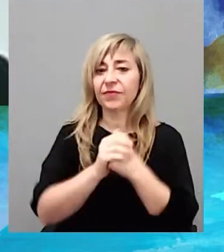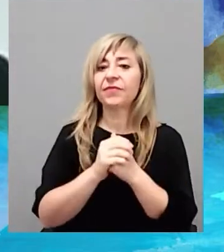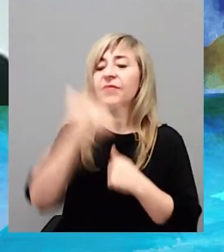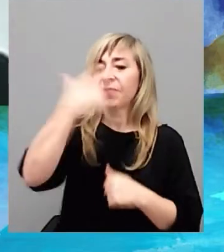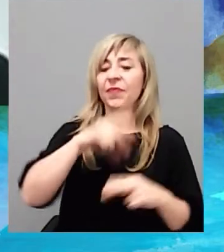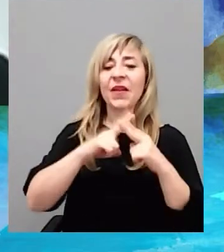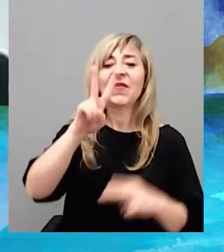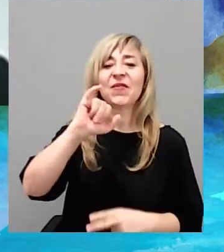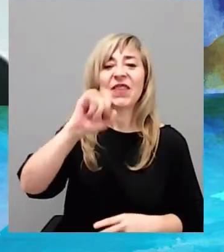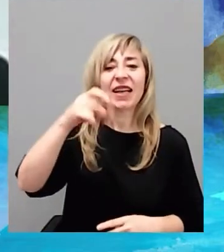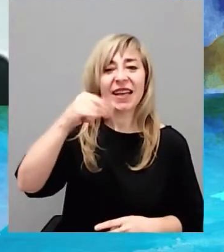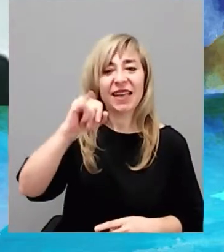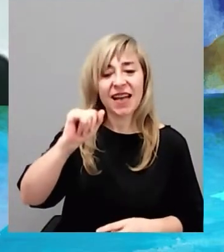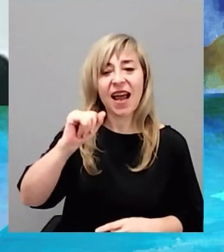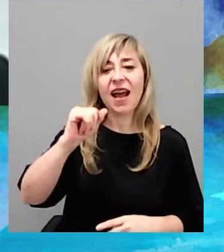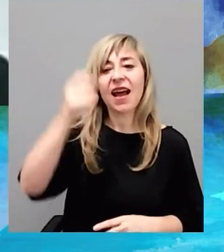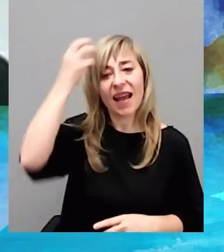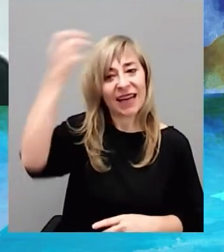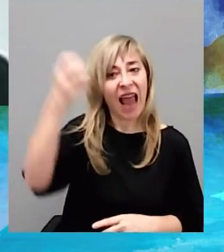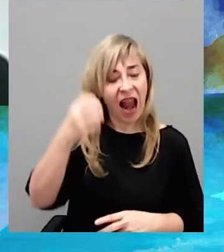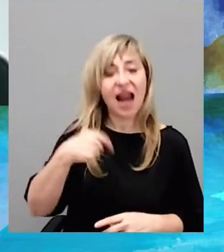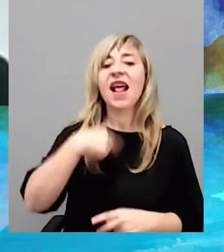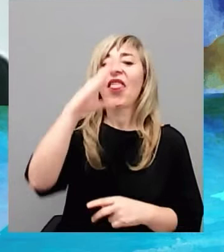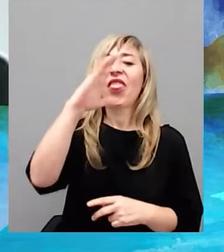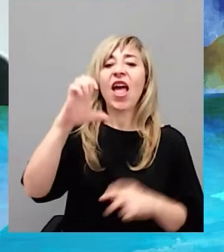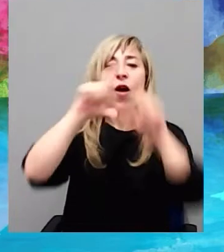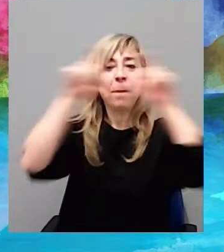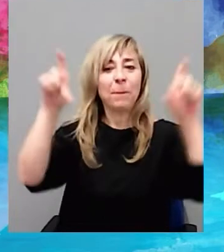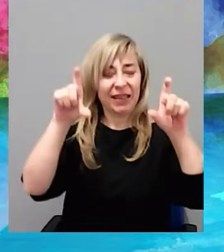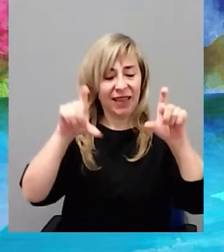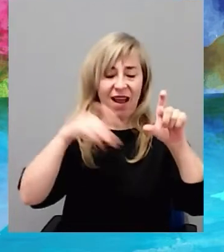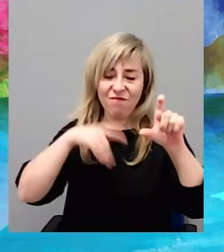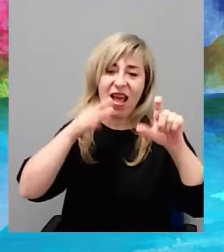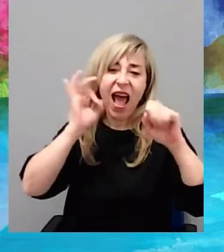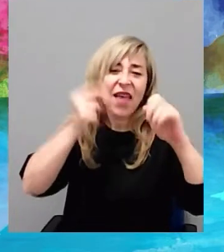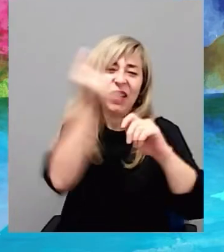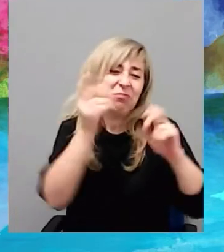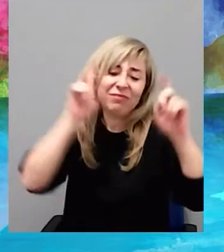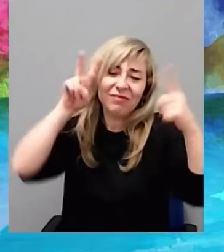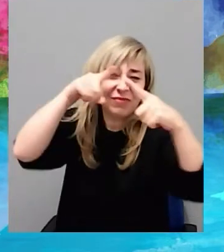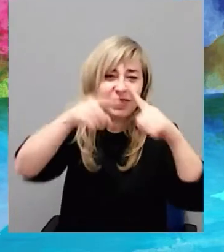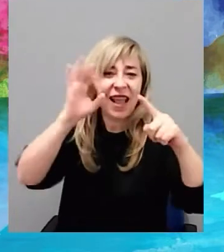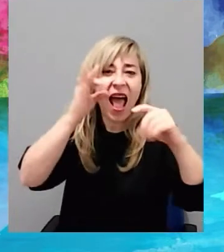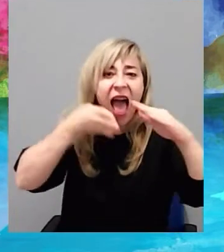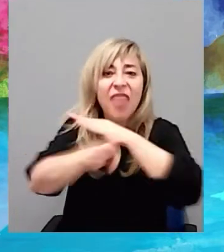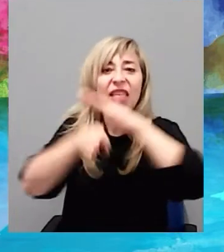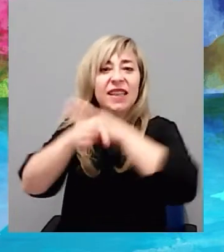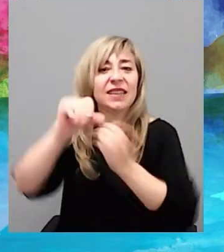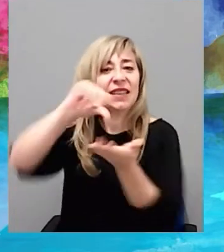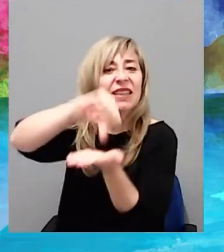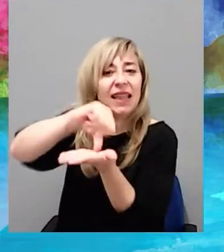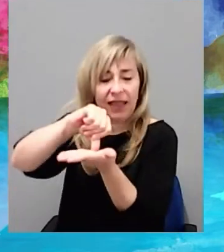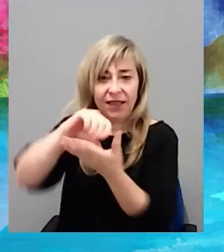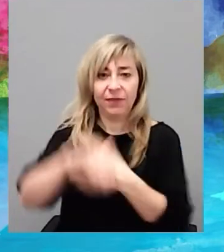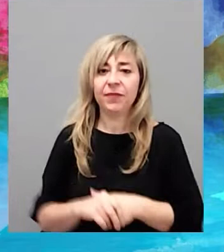My name is Virginia Real. I'm from the company called Adequal, and I work on the Access City